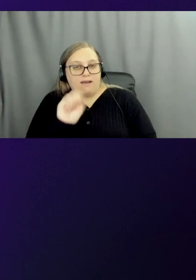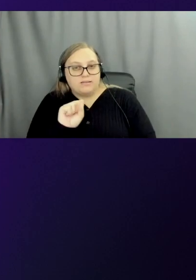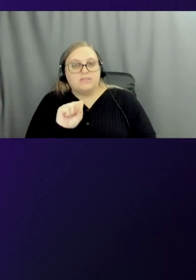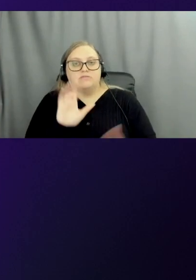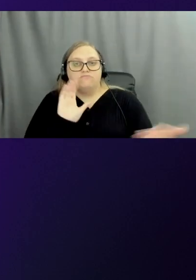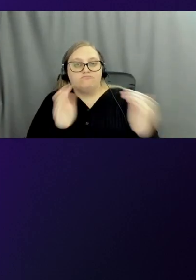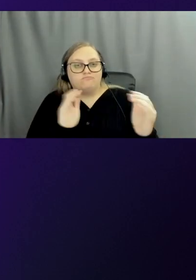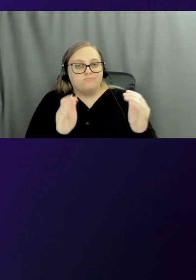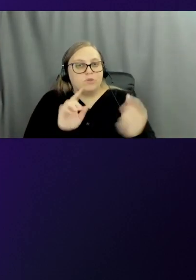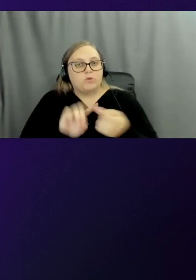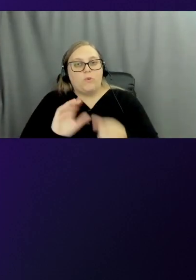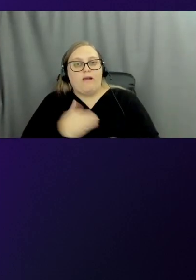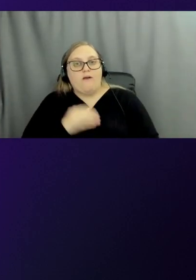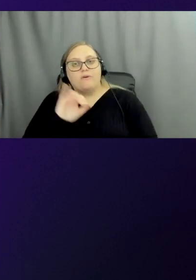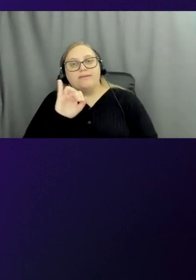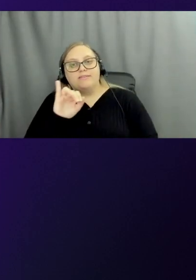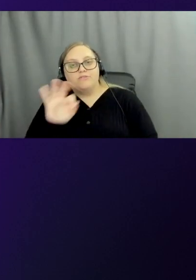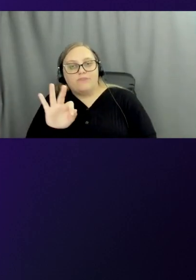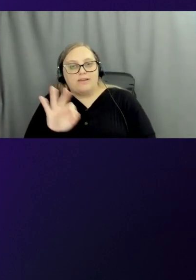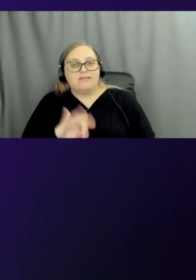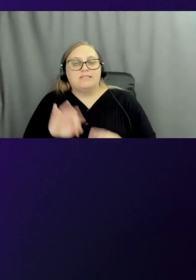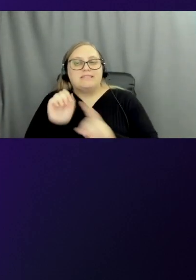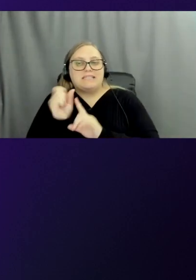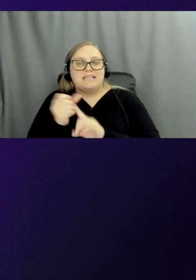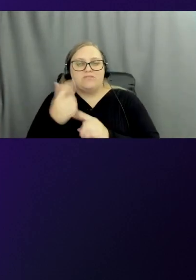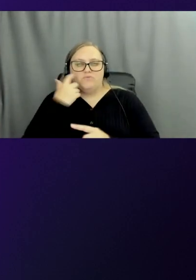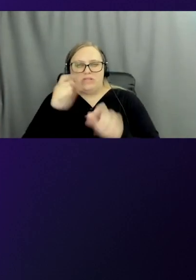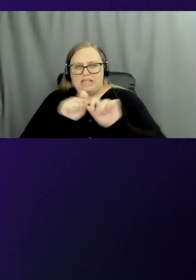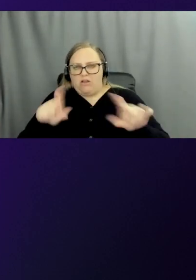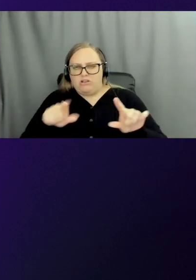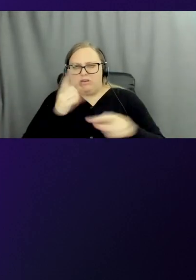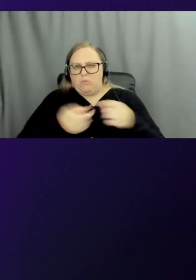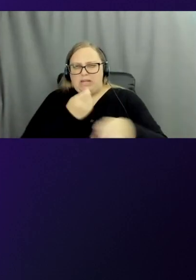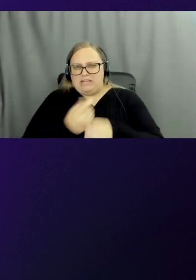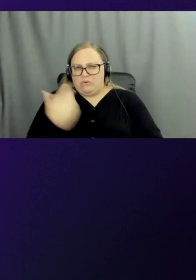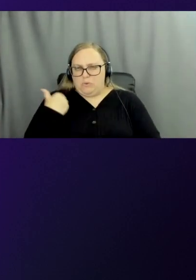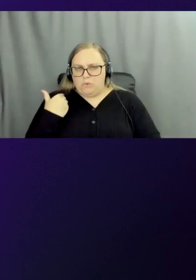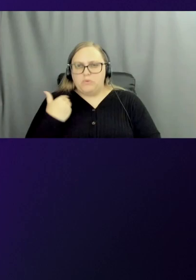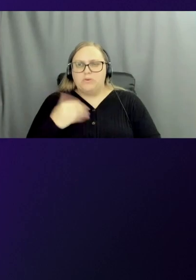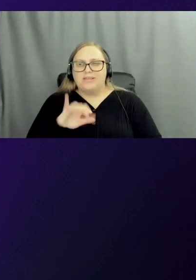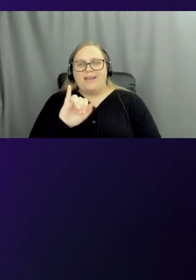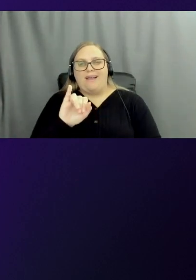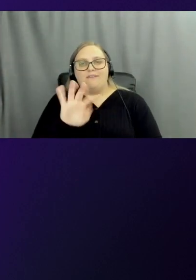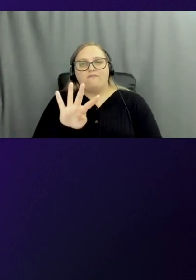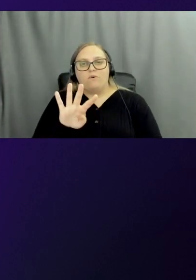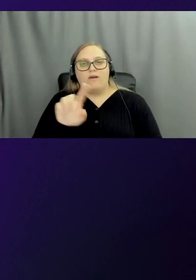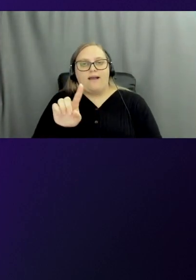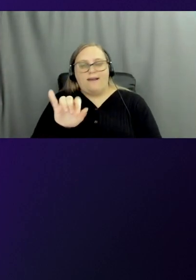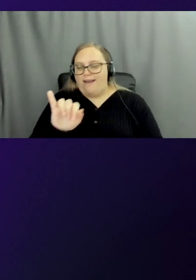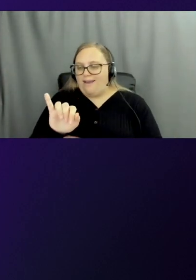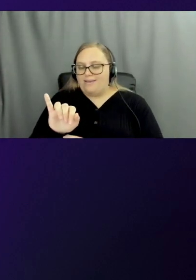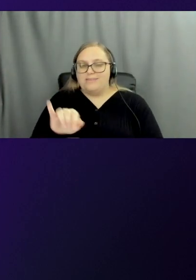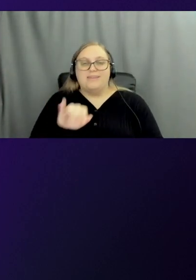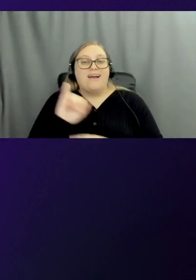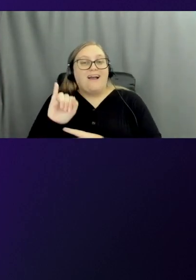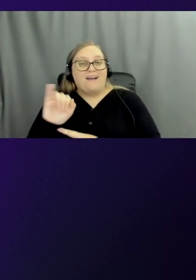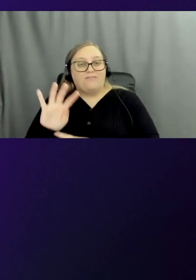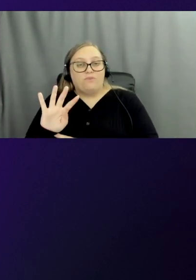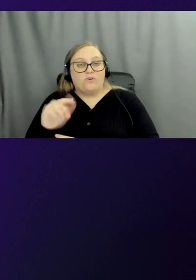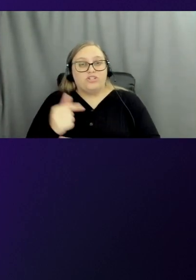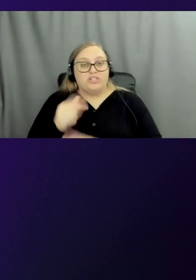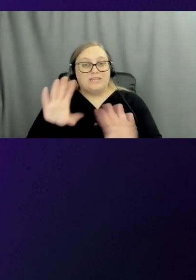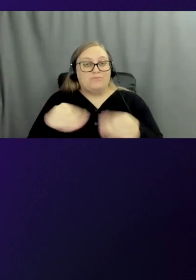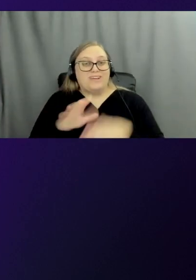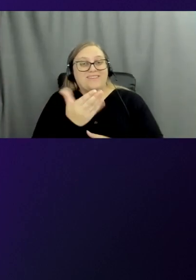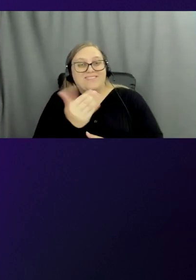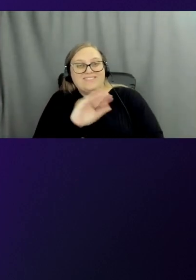Intel-based instance that was previously launched about a year ago. That was called i4i. And i4G is actually providing 15%